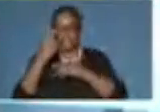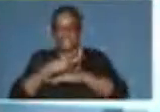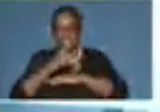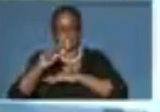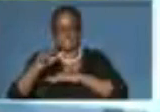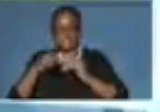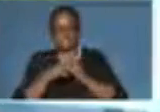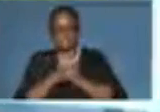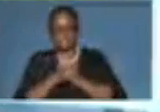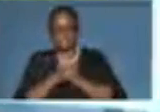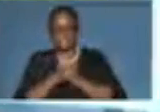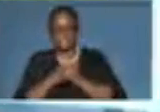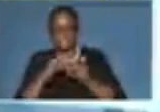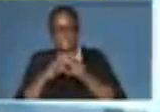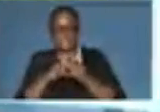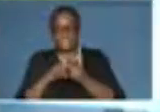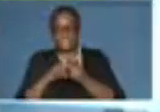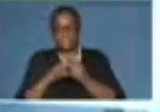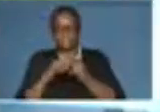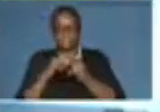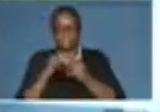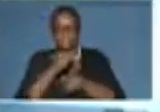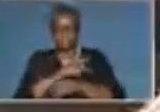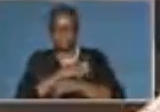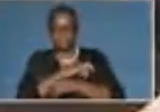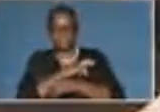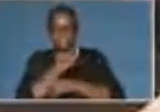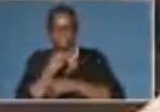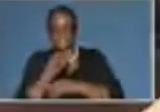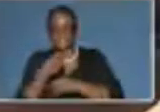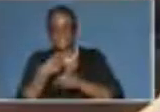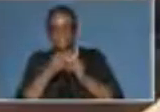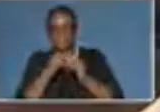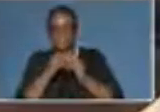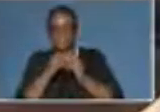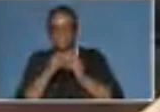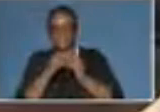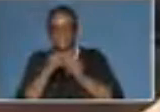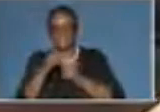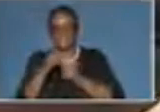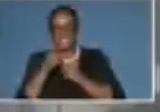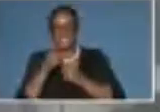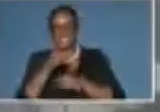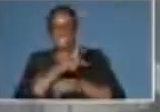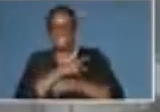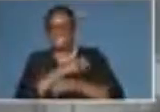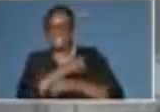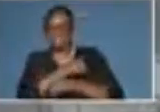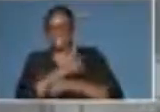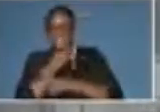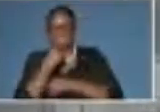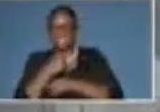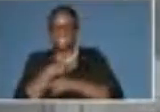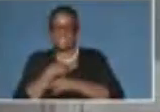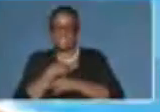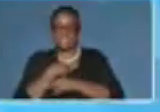newest team member, Corvell Pyfrom, has more. Chief Passport Officer Kingsley Smith, speaking to ZNS News Tuesday,